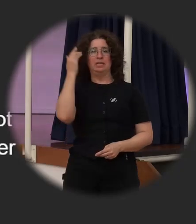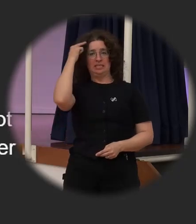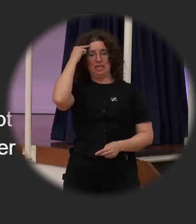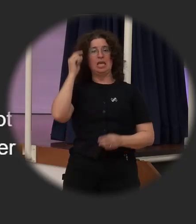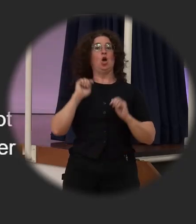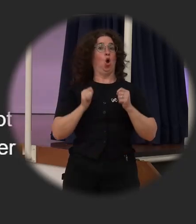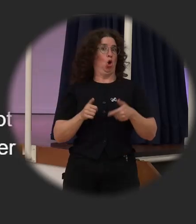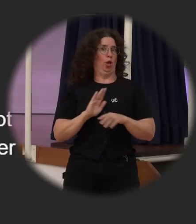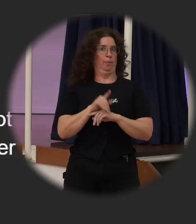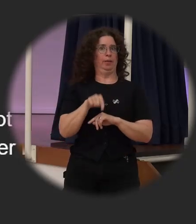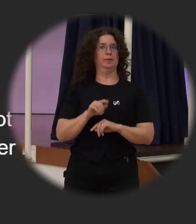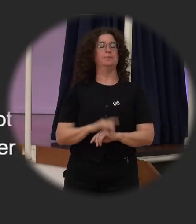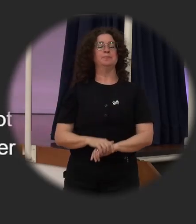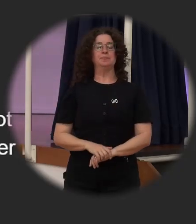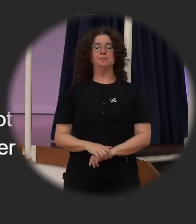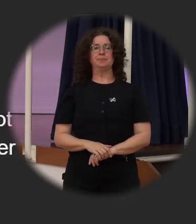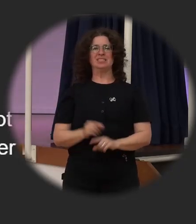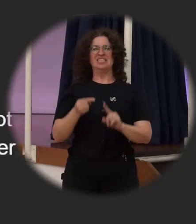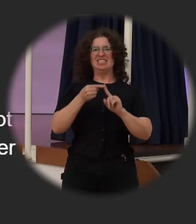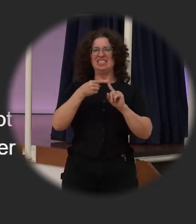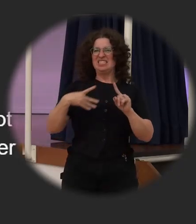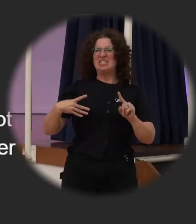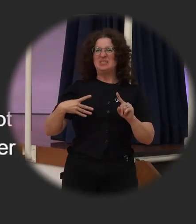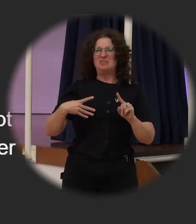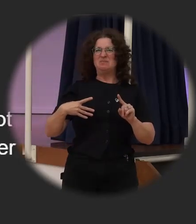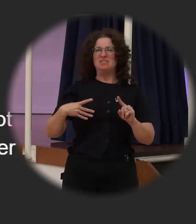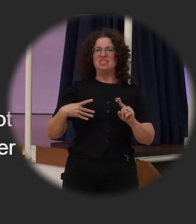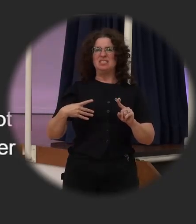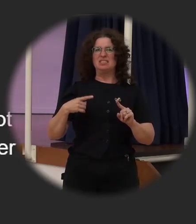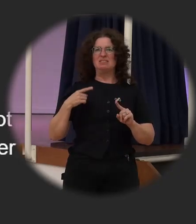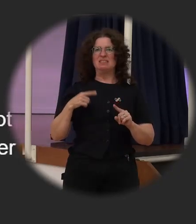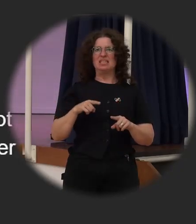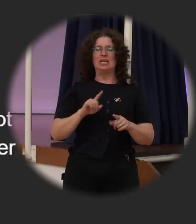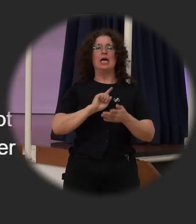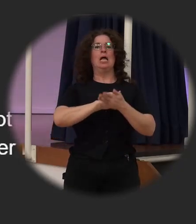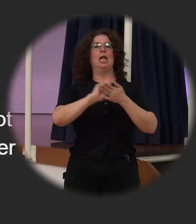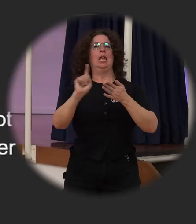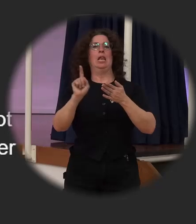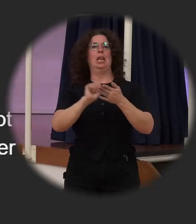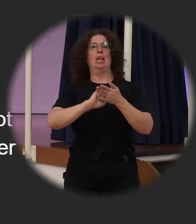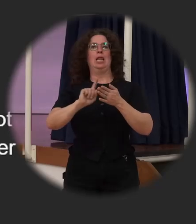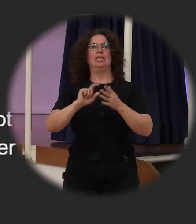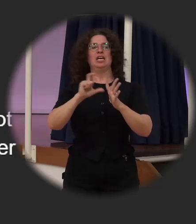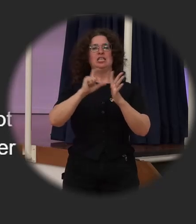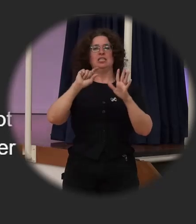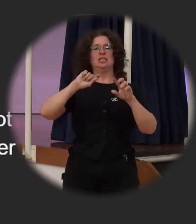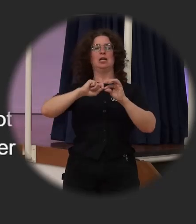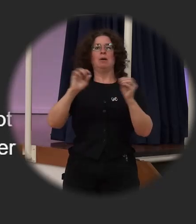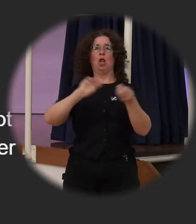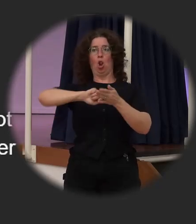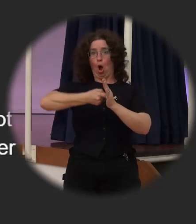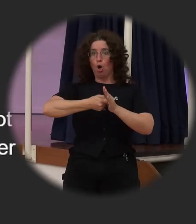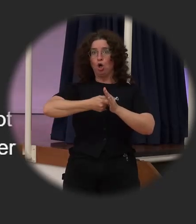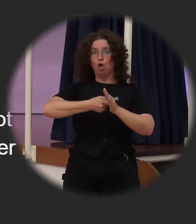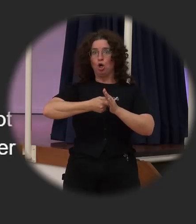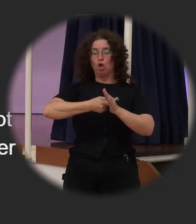process. Especially this didn't come back to bite us until a little later when we were trying to lock down our database, because